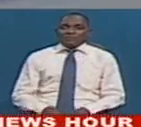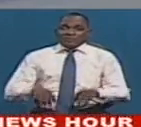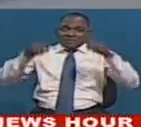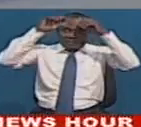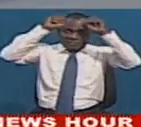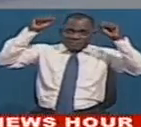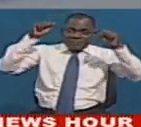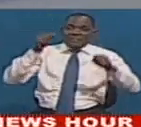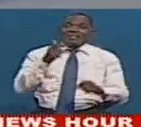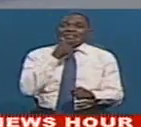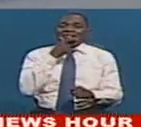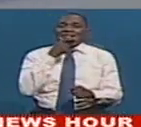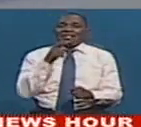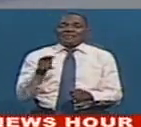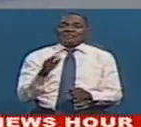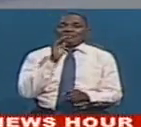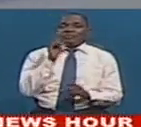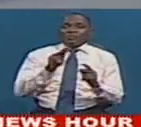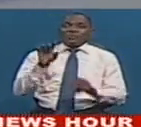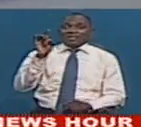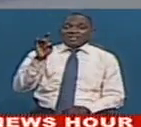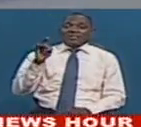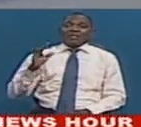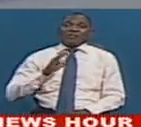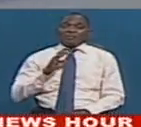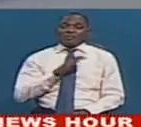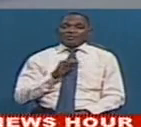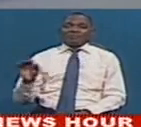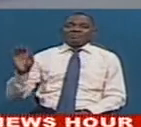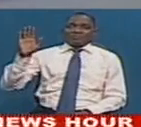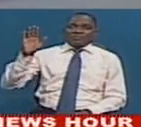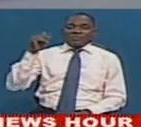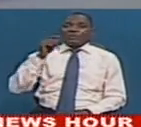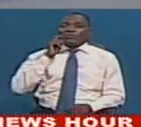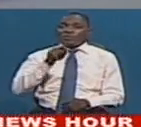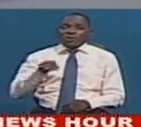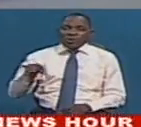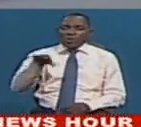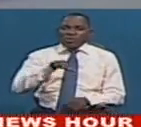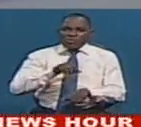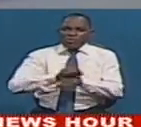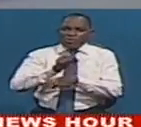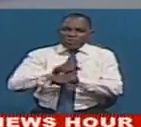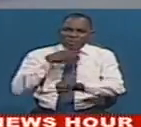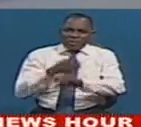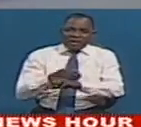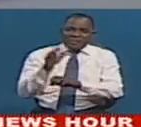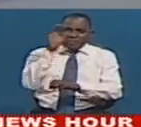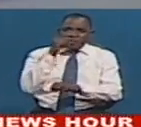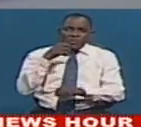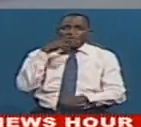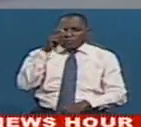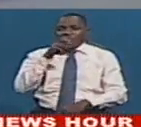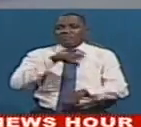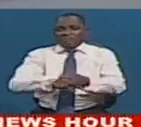President Akufo-Addo has sworn into office an 8-member council of the civil service. He charged them to tackle corruption in the service,